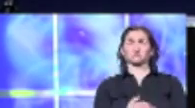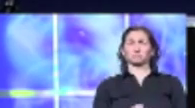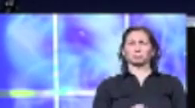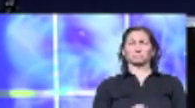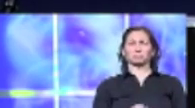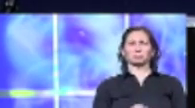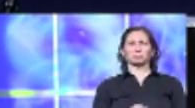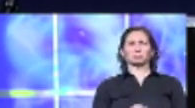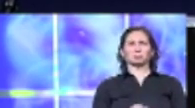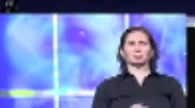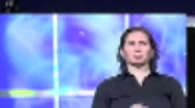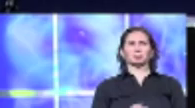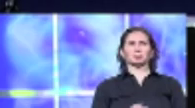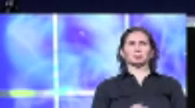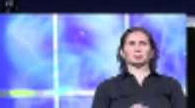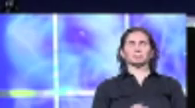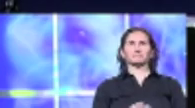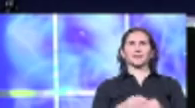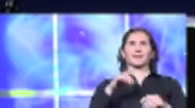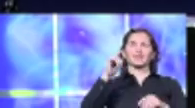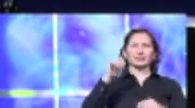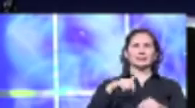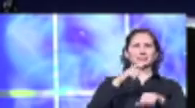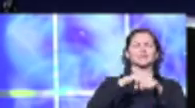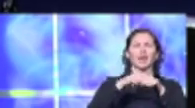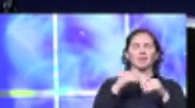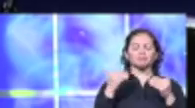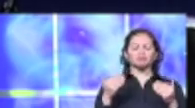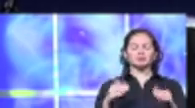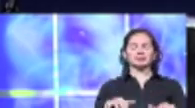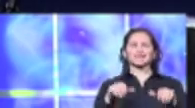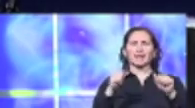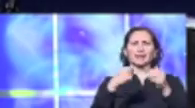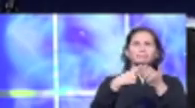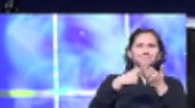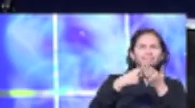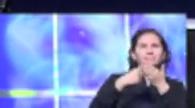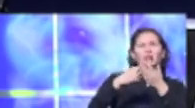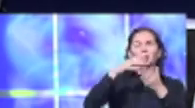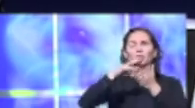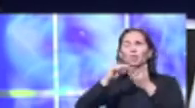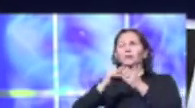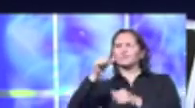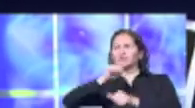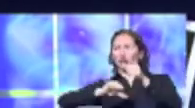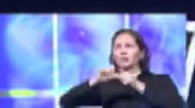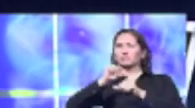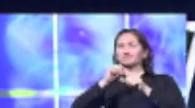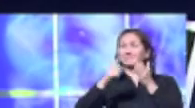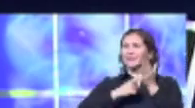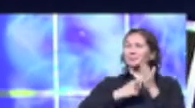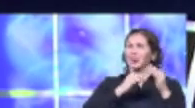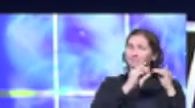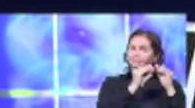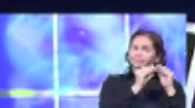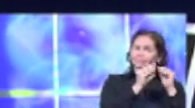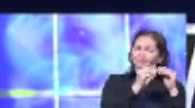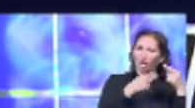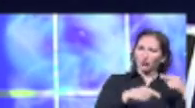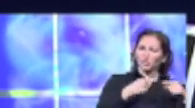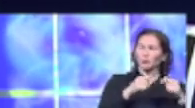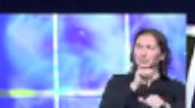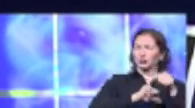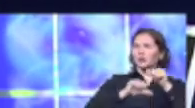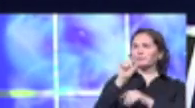And let's spend time discussing, talking, learning from each other, and yes, at times arguing with each